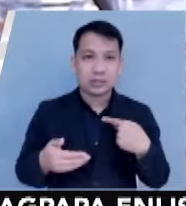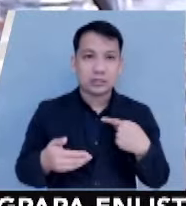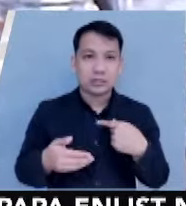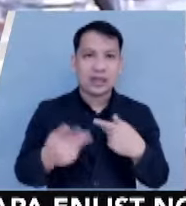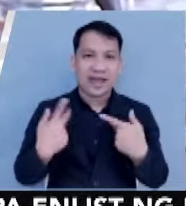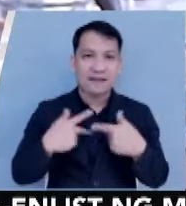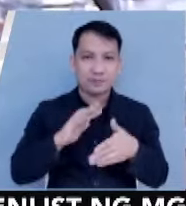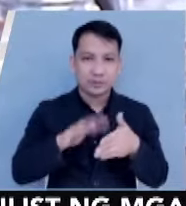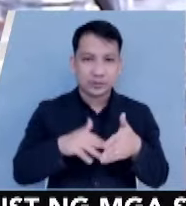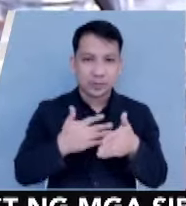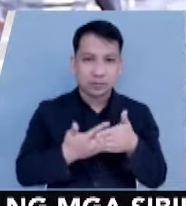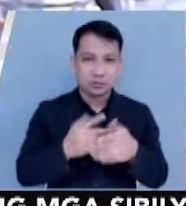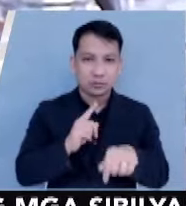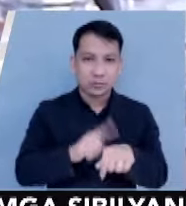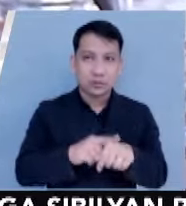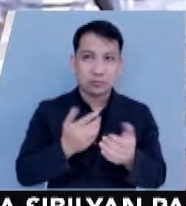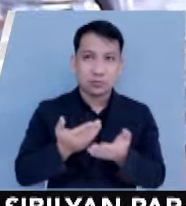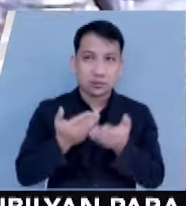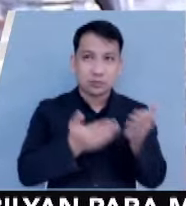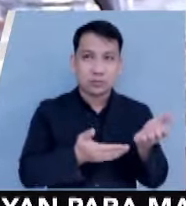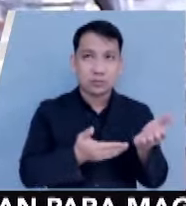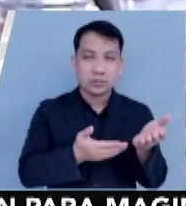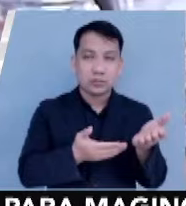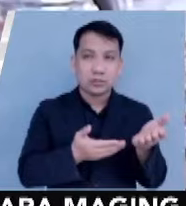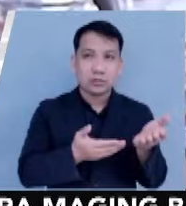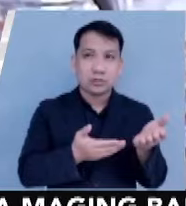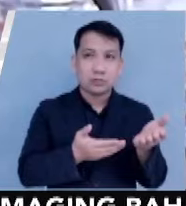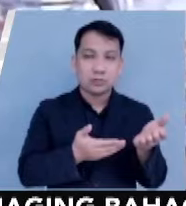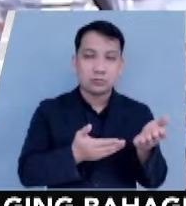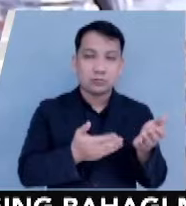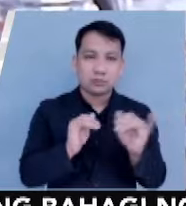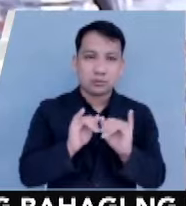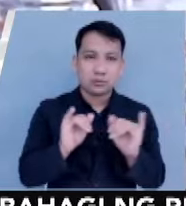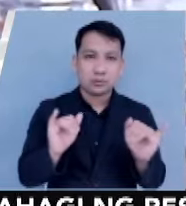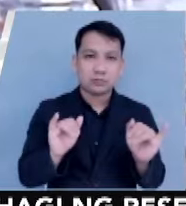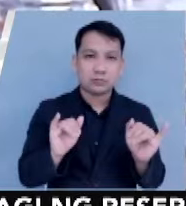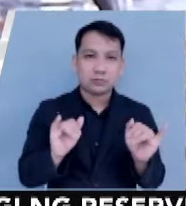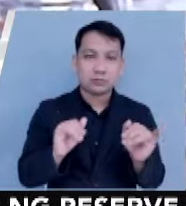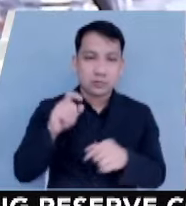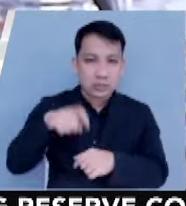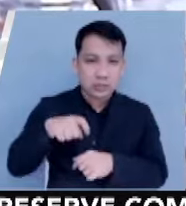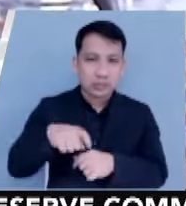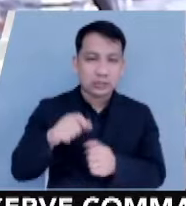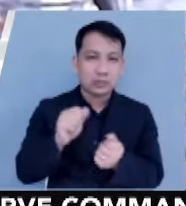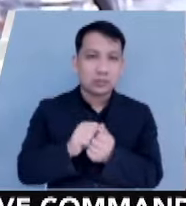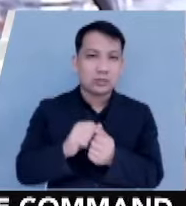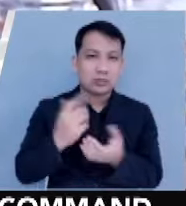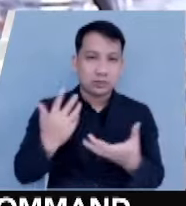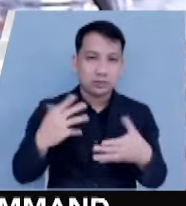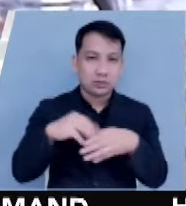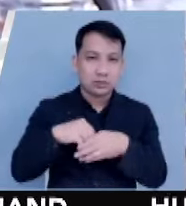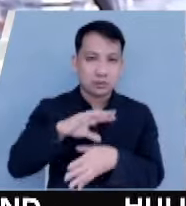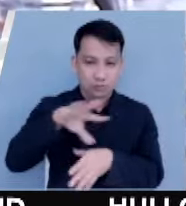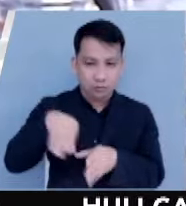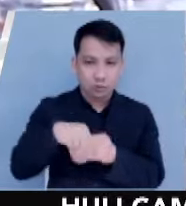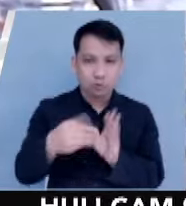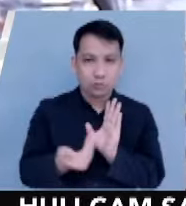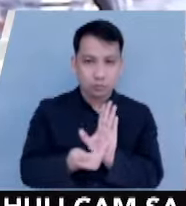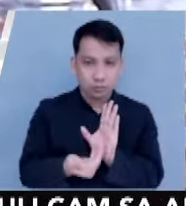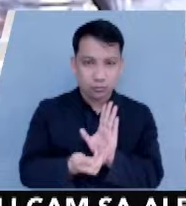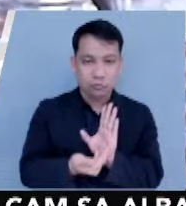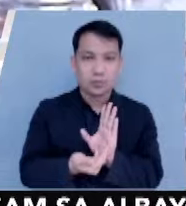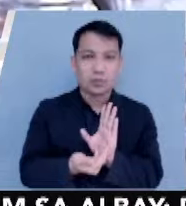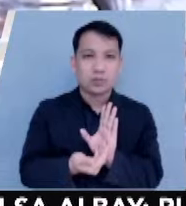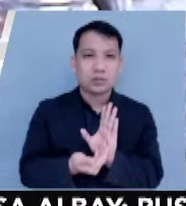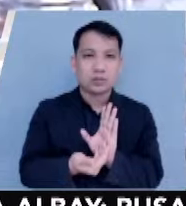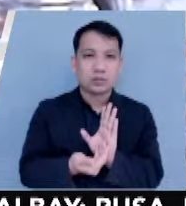respect to the submission of pleadings, Your Honor, and likewise, no, the necessity to include already all evidence in the